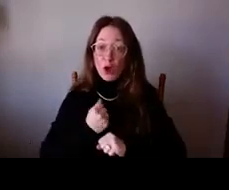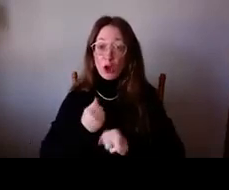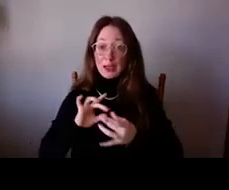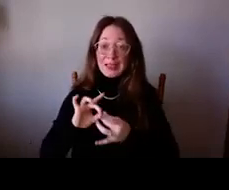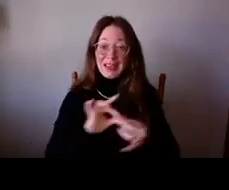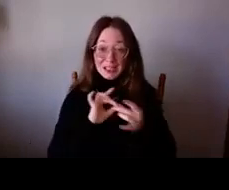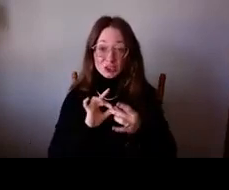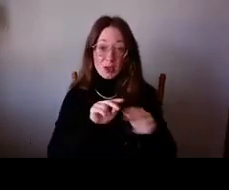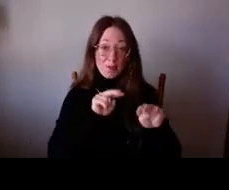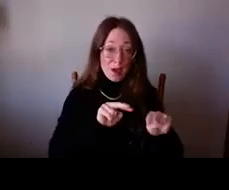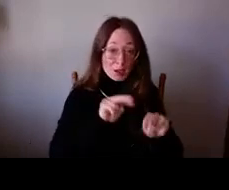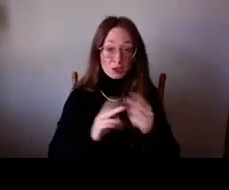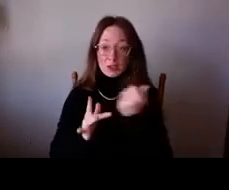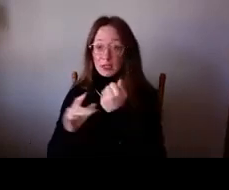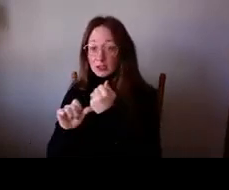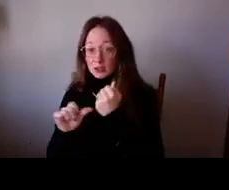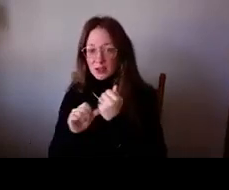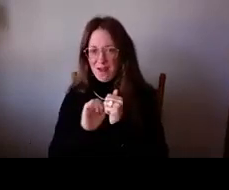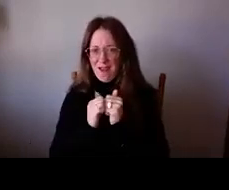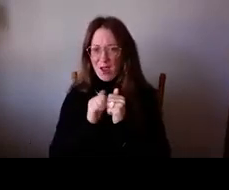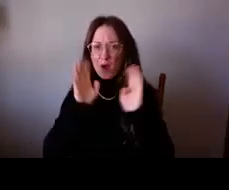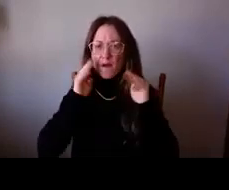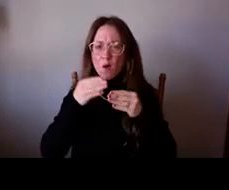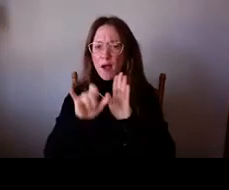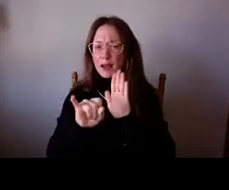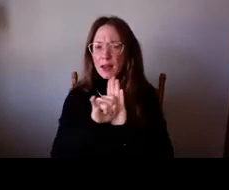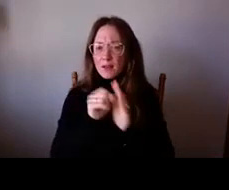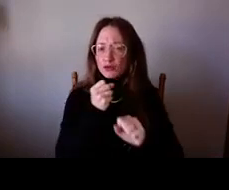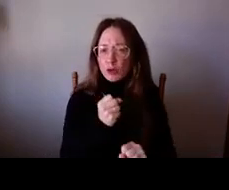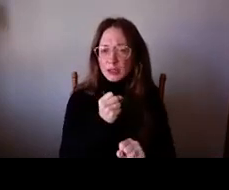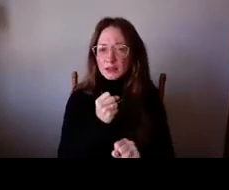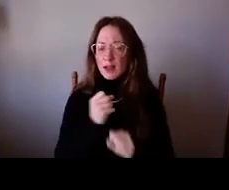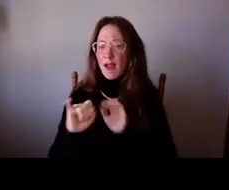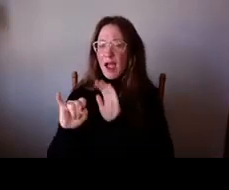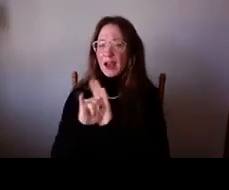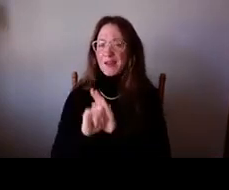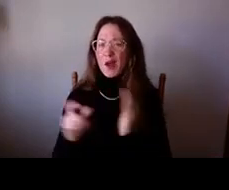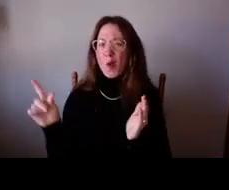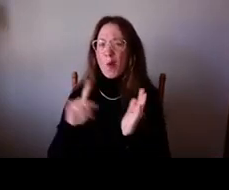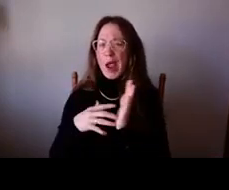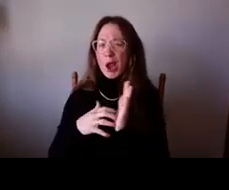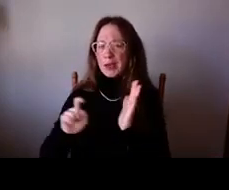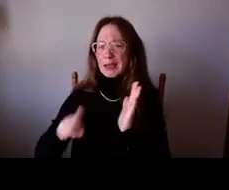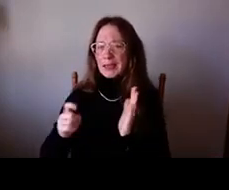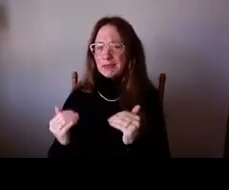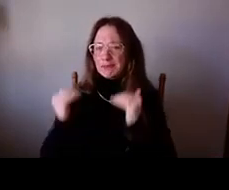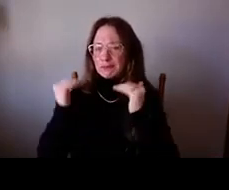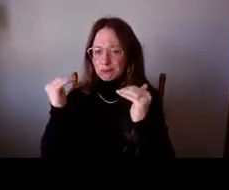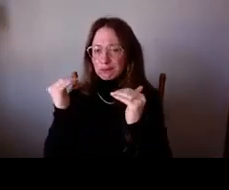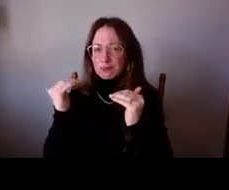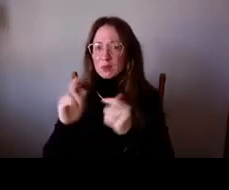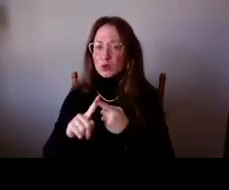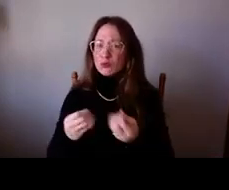assistance centers by focusing on the identification of strengths and areas needing improvement to establish quality and services